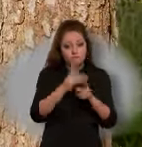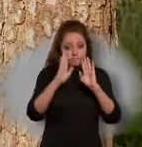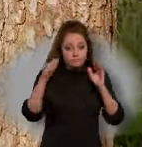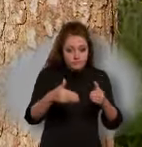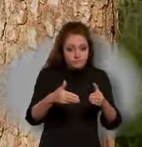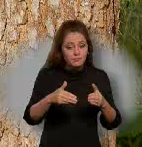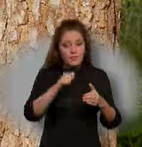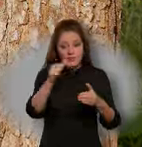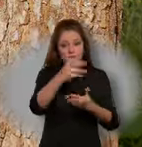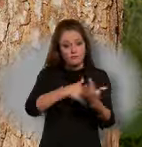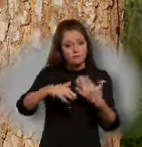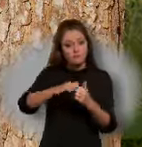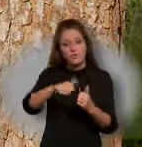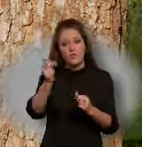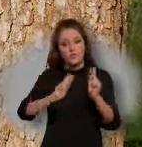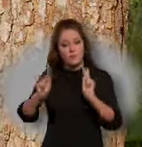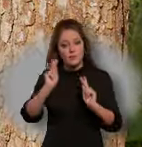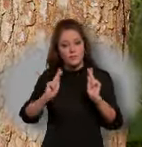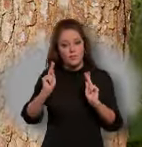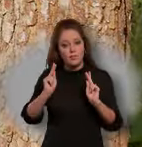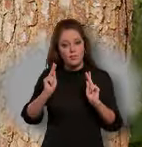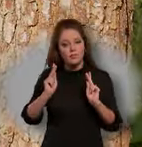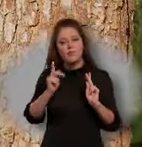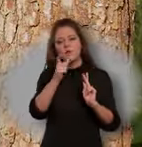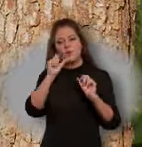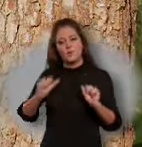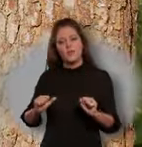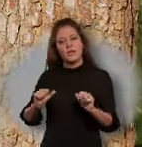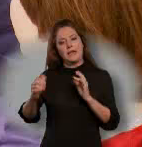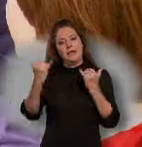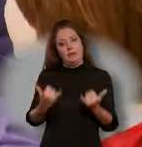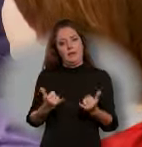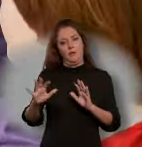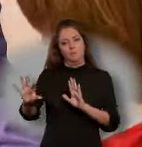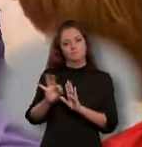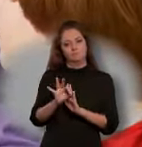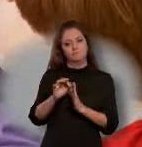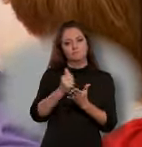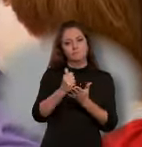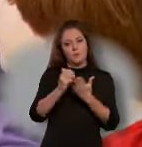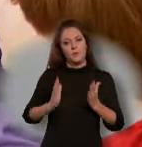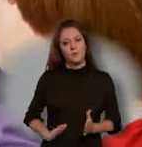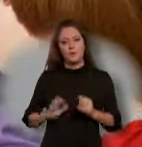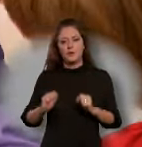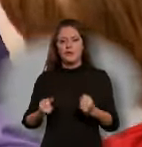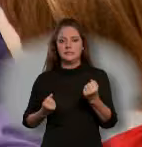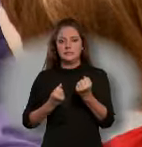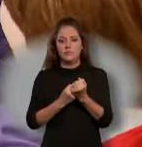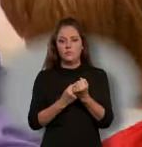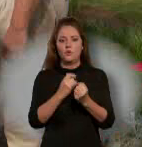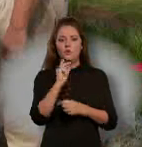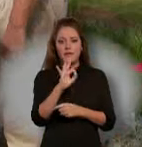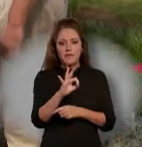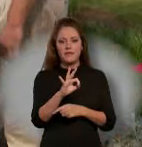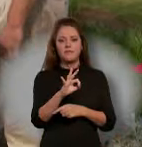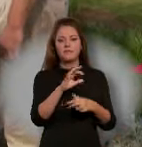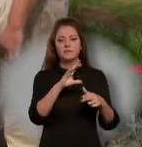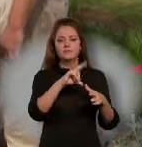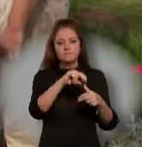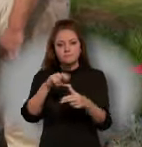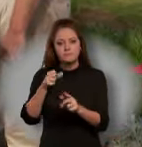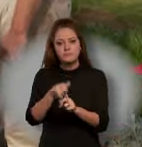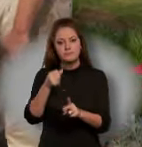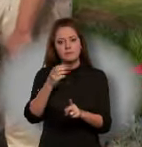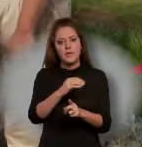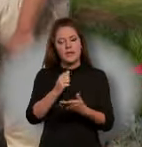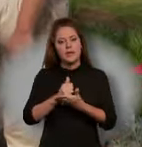you from being with other people, Hi, Catherine. who can you team up with now so that you have support in a storm and help traveling to a